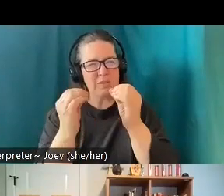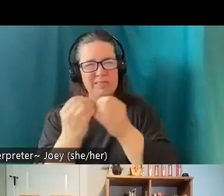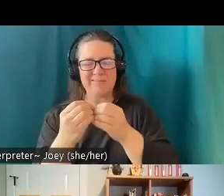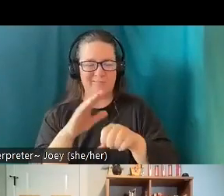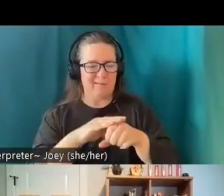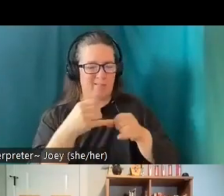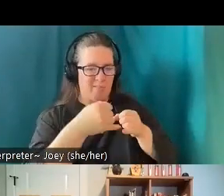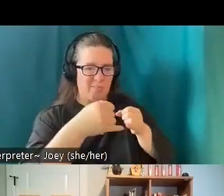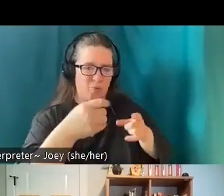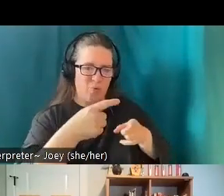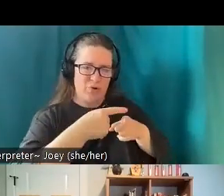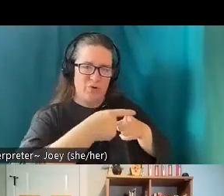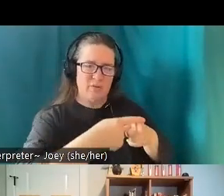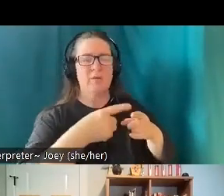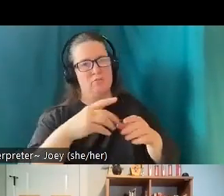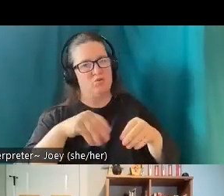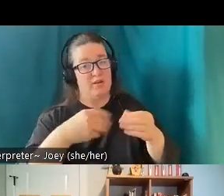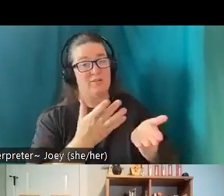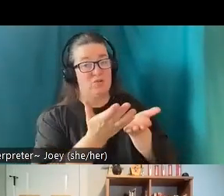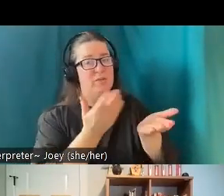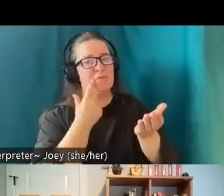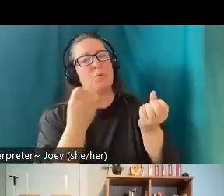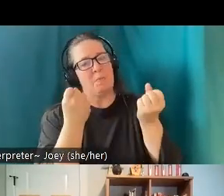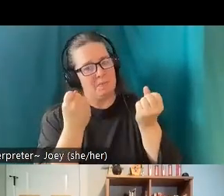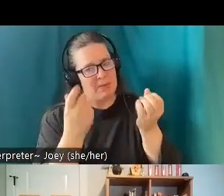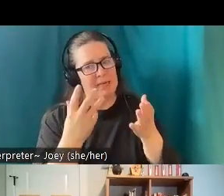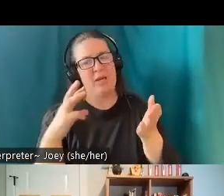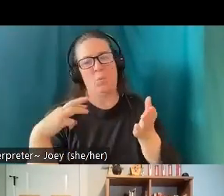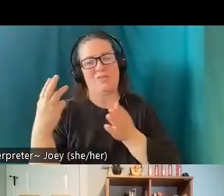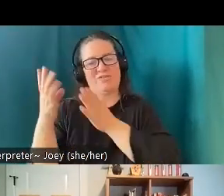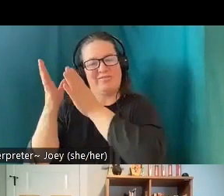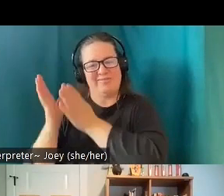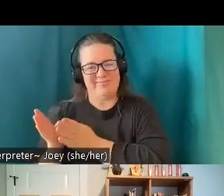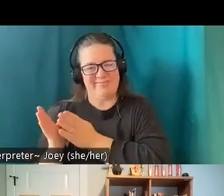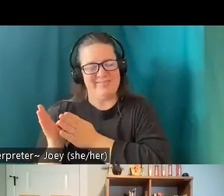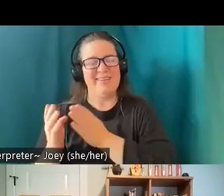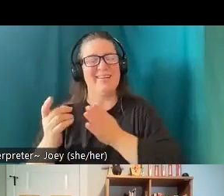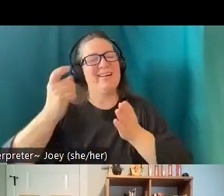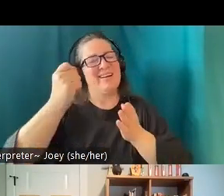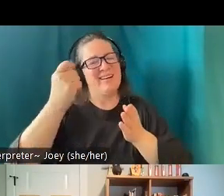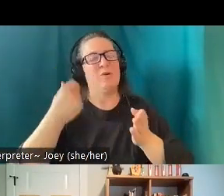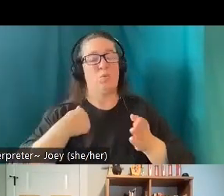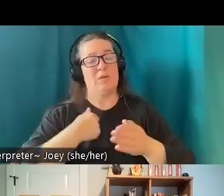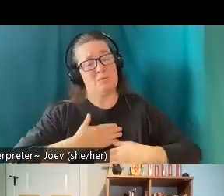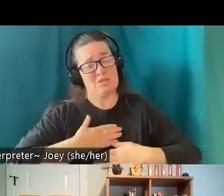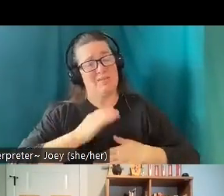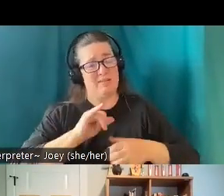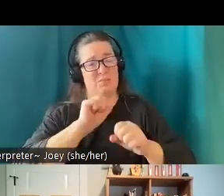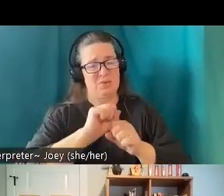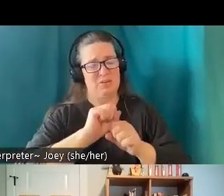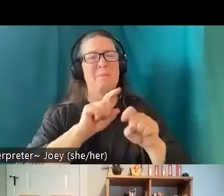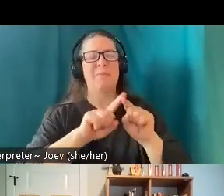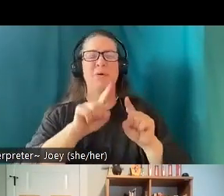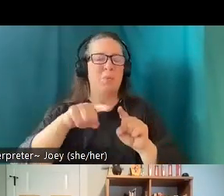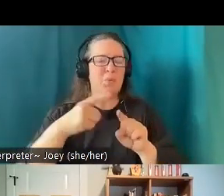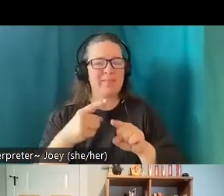serve a large number of Washingtonians. While we appreciate that work, this program is intended only for groups based within Washington state.